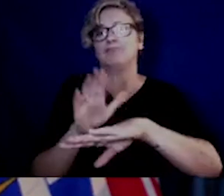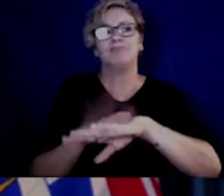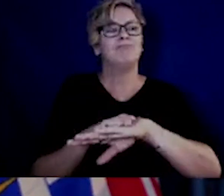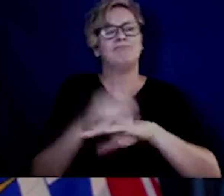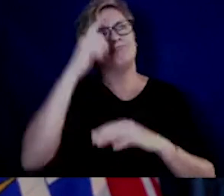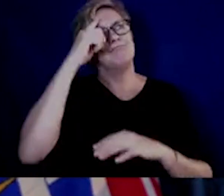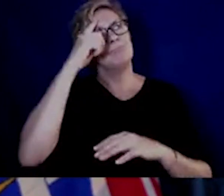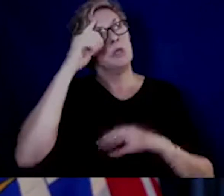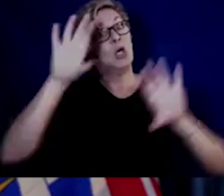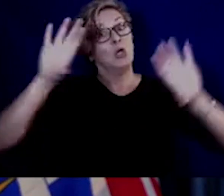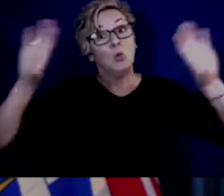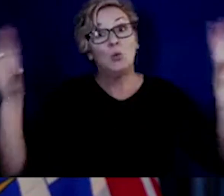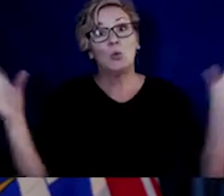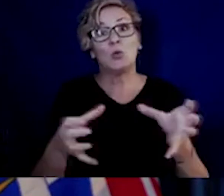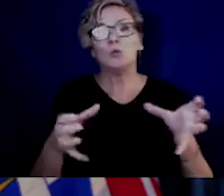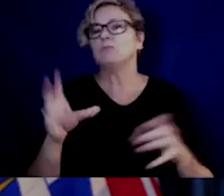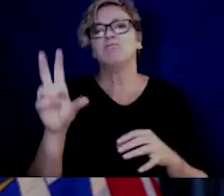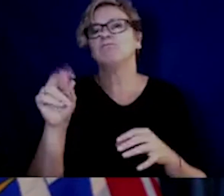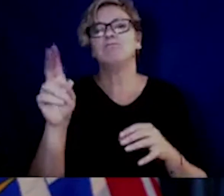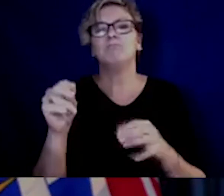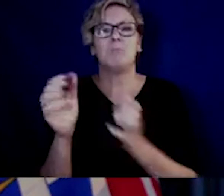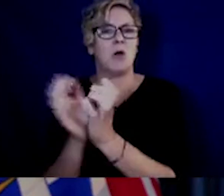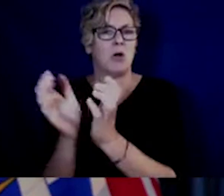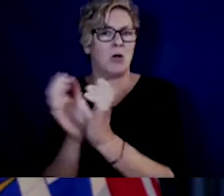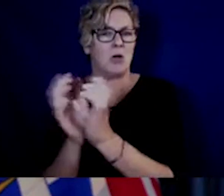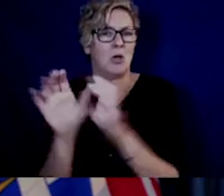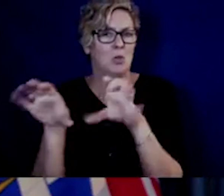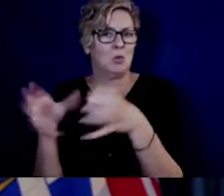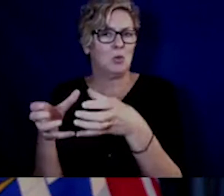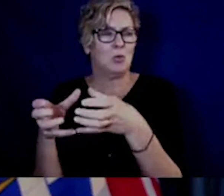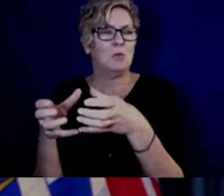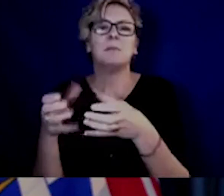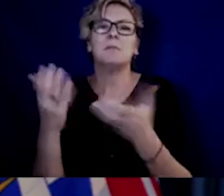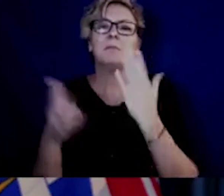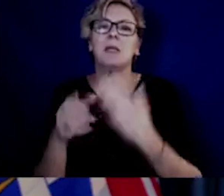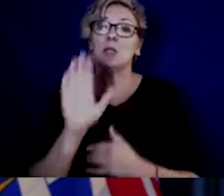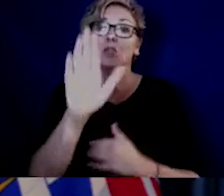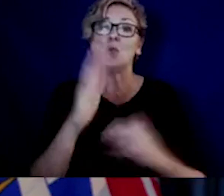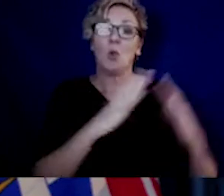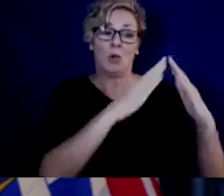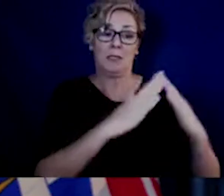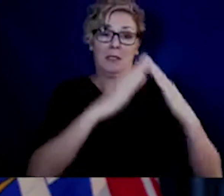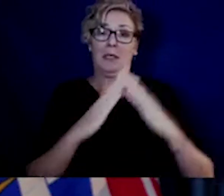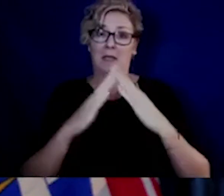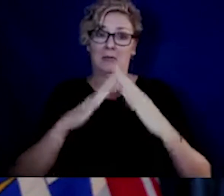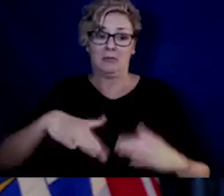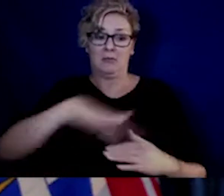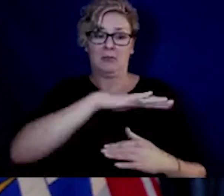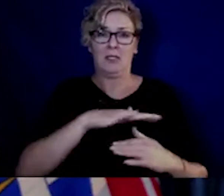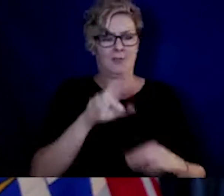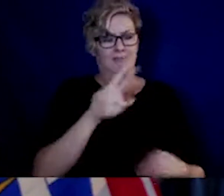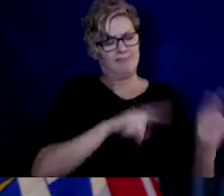that trick-or-treating experience for children, very small groups, look at your neighborhood, do something in your own